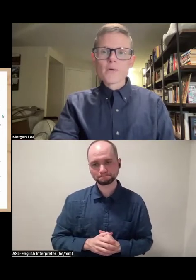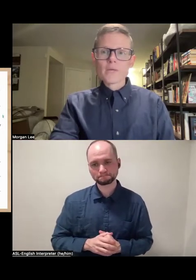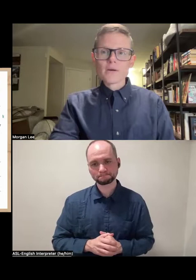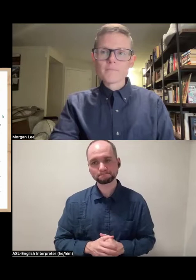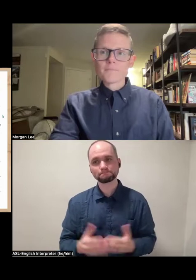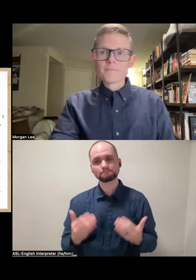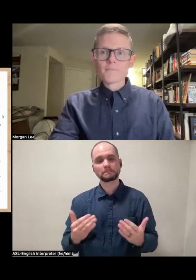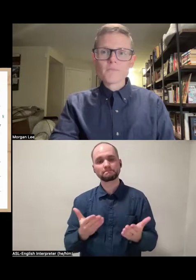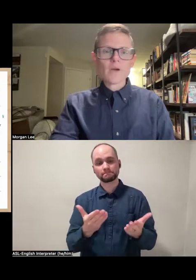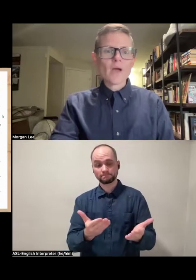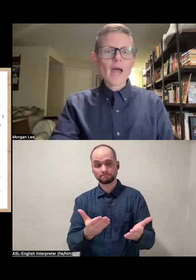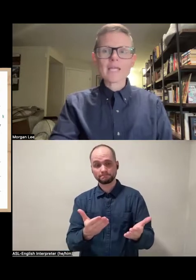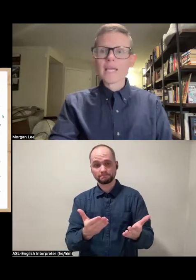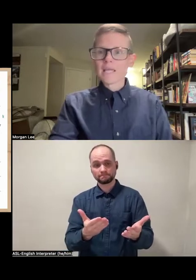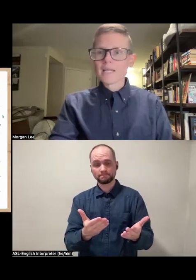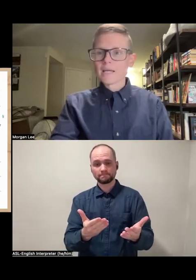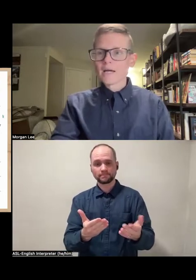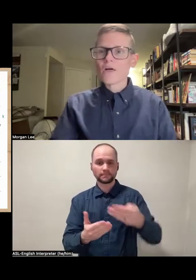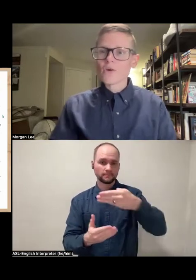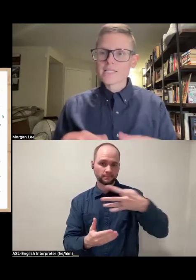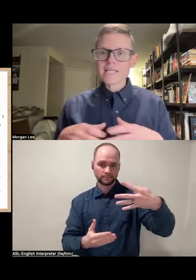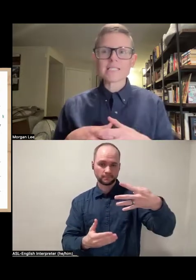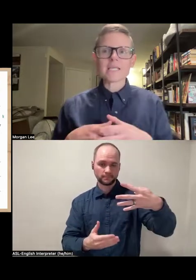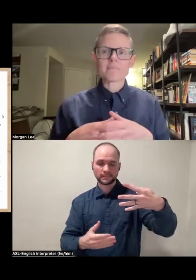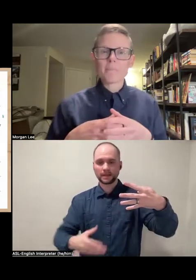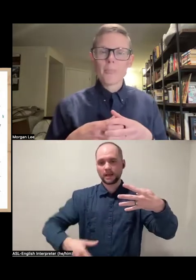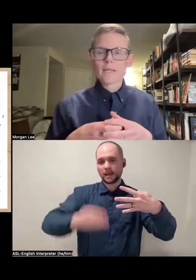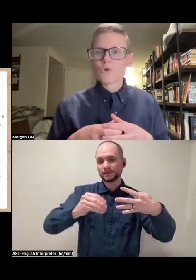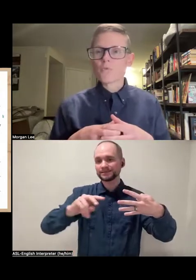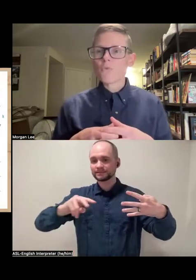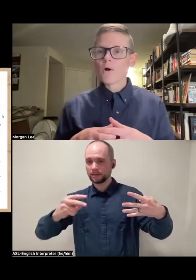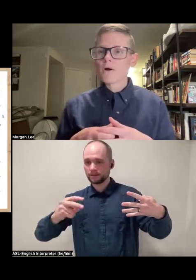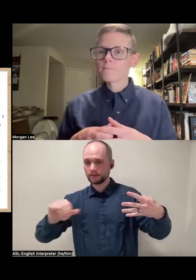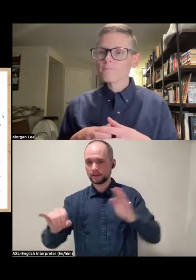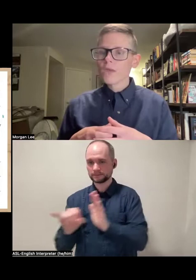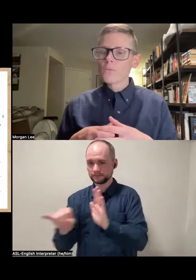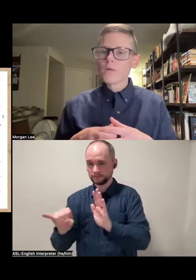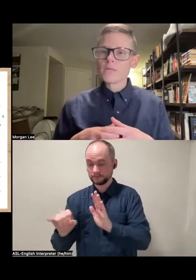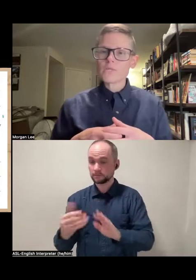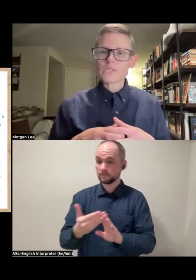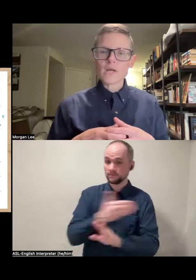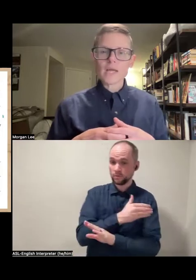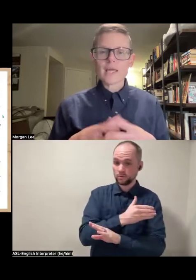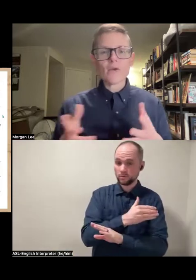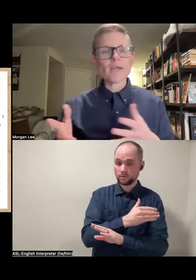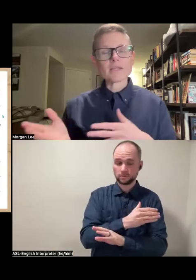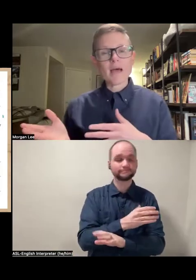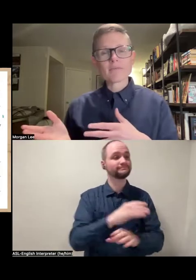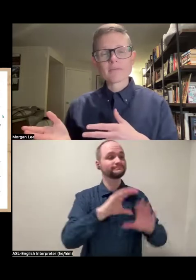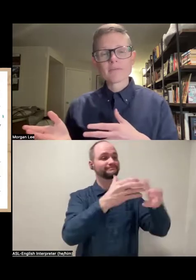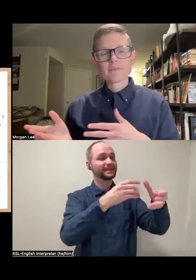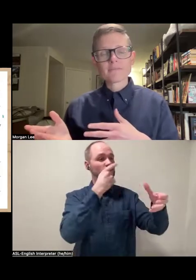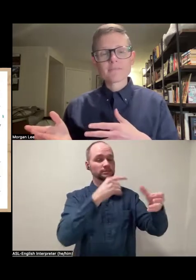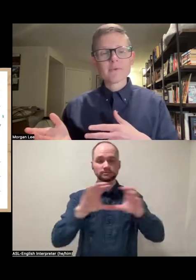So now here, they're adding in another identity. So before, we were just looking at hearing and